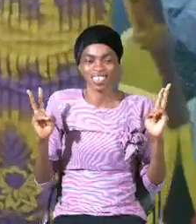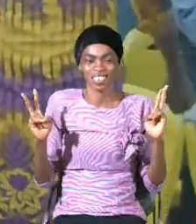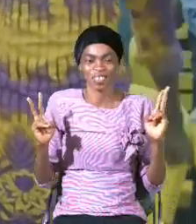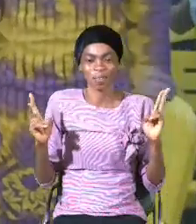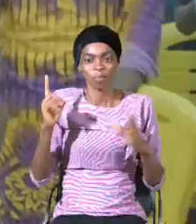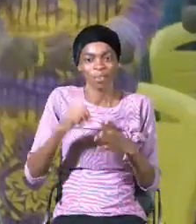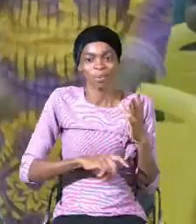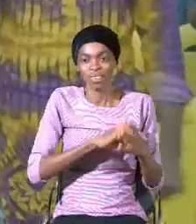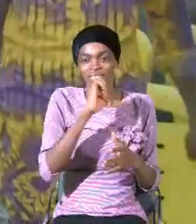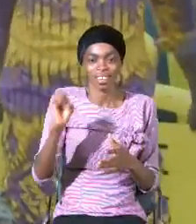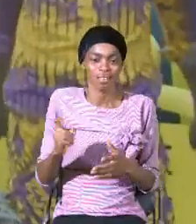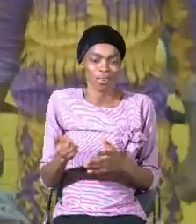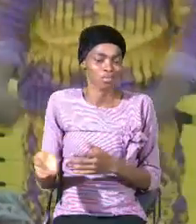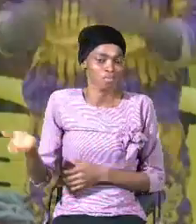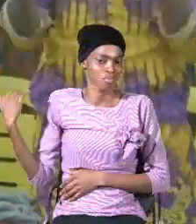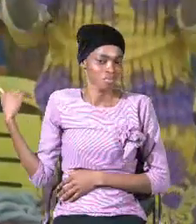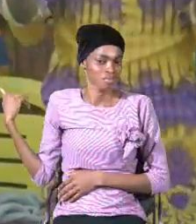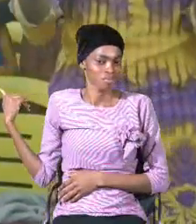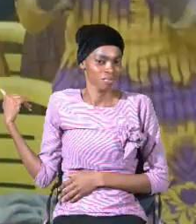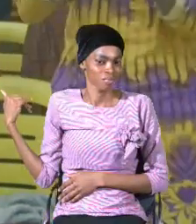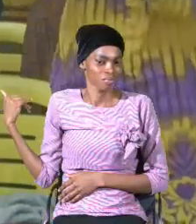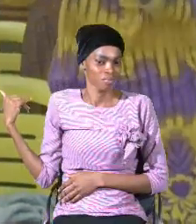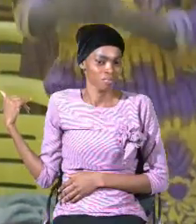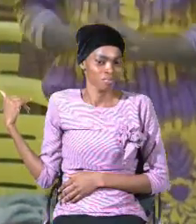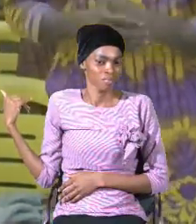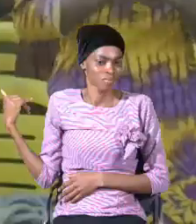Whatever the past,